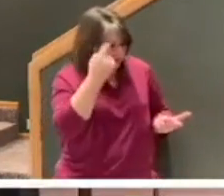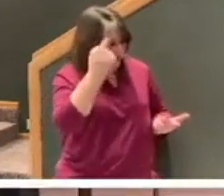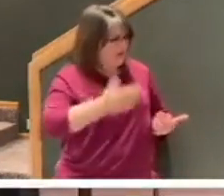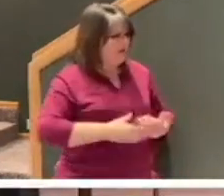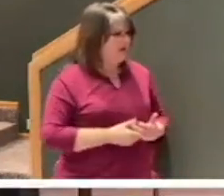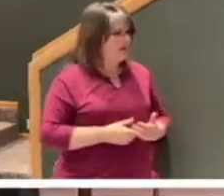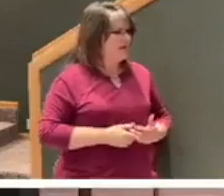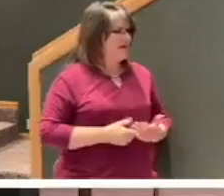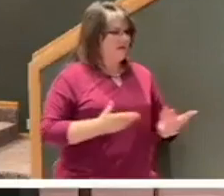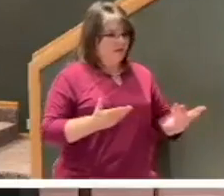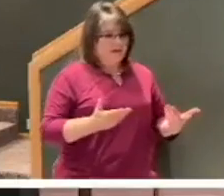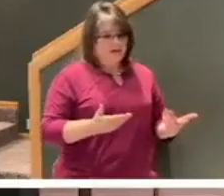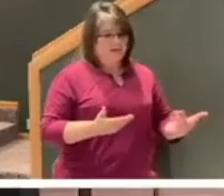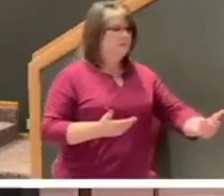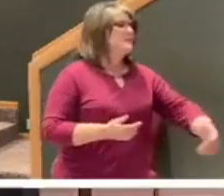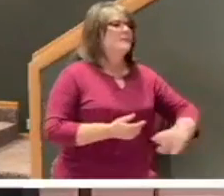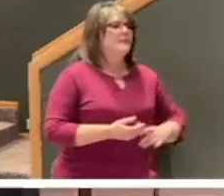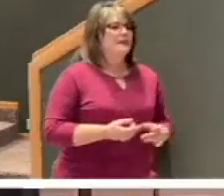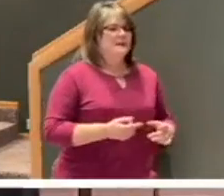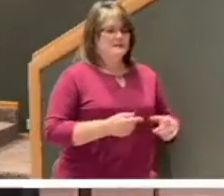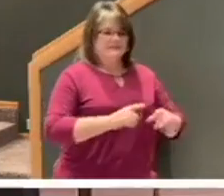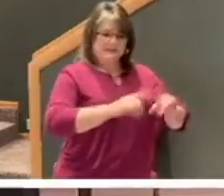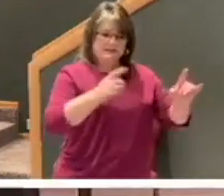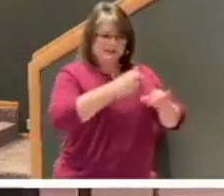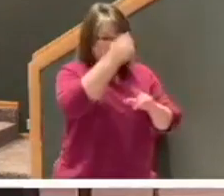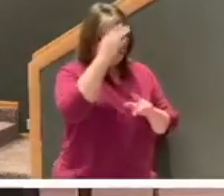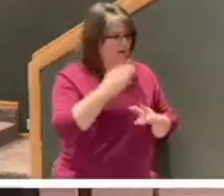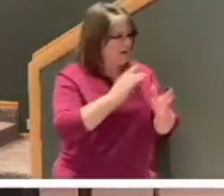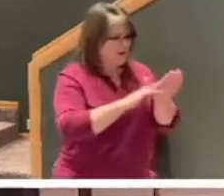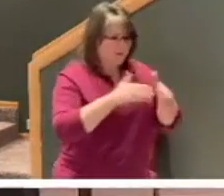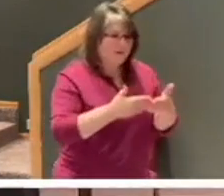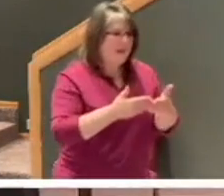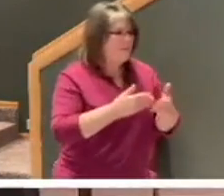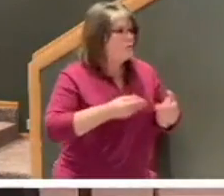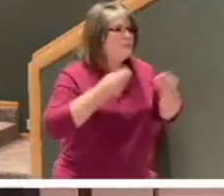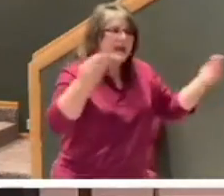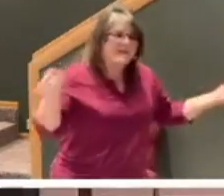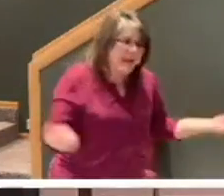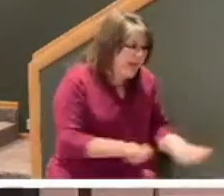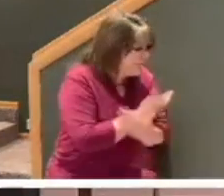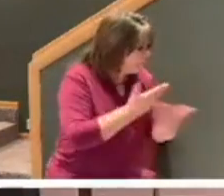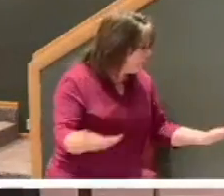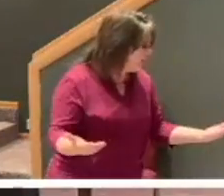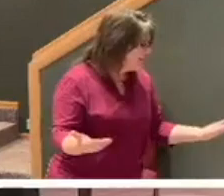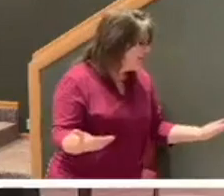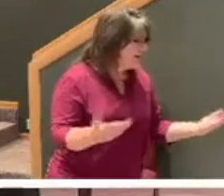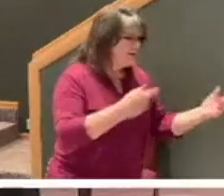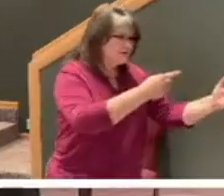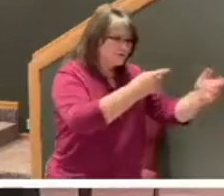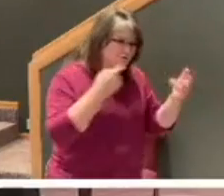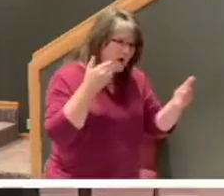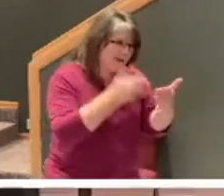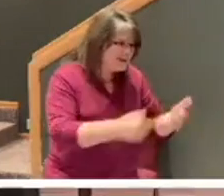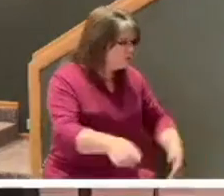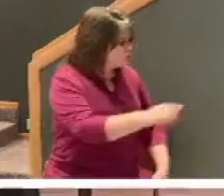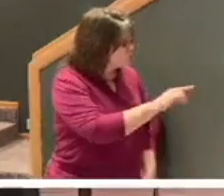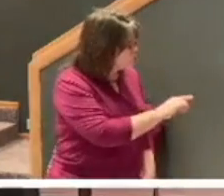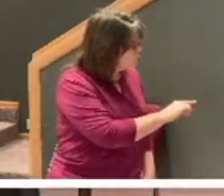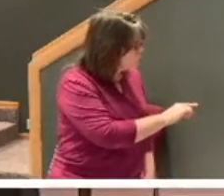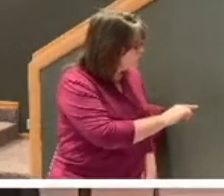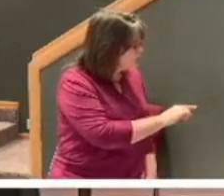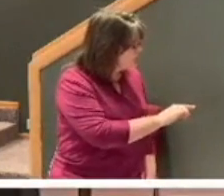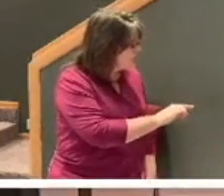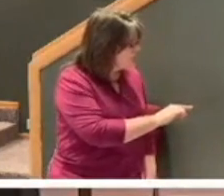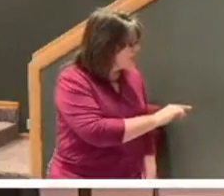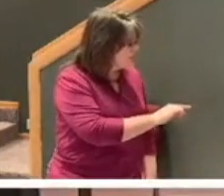180 degrees from the God of the Bible, who gave everything just to draw near to you